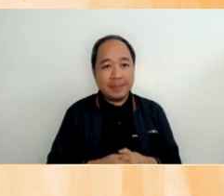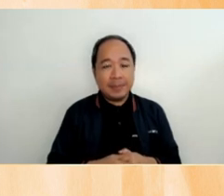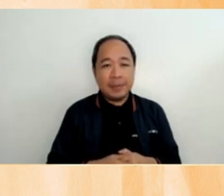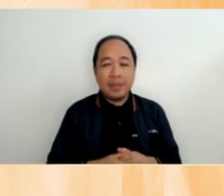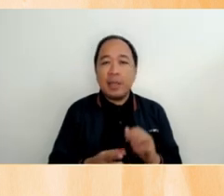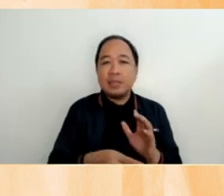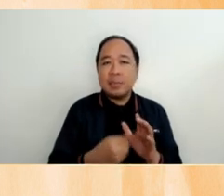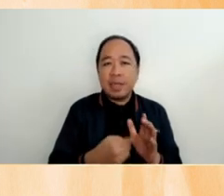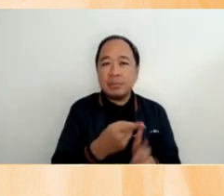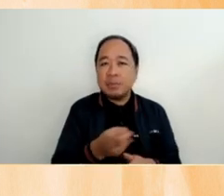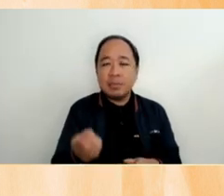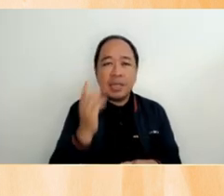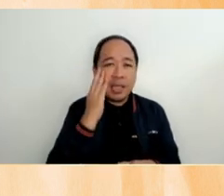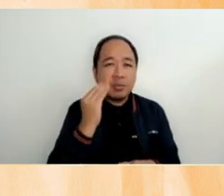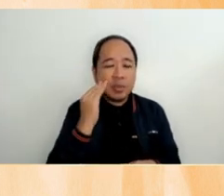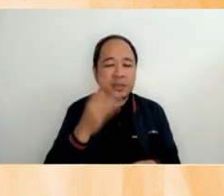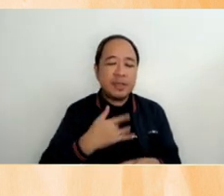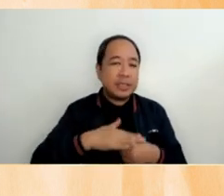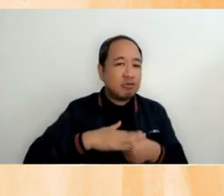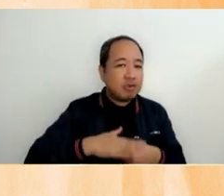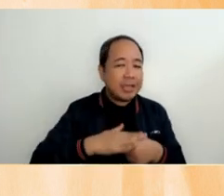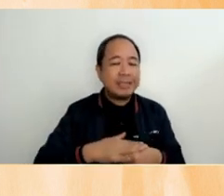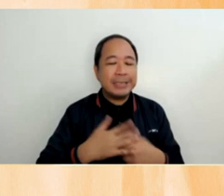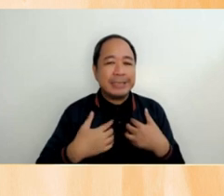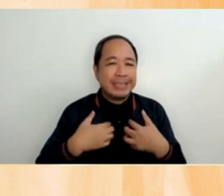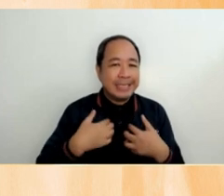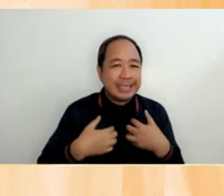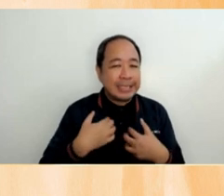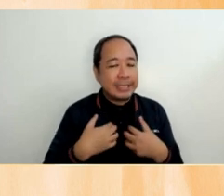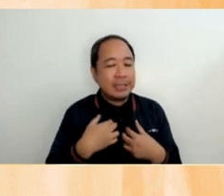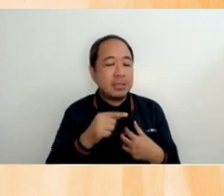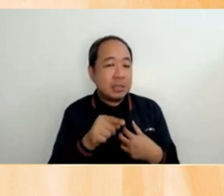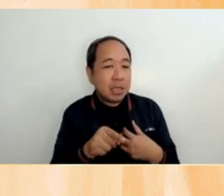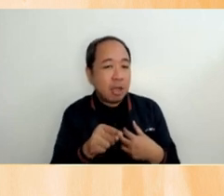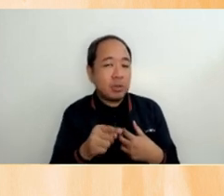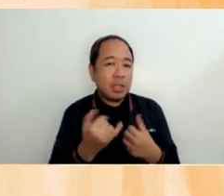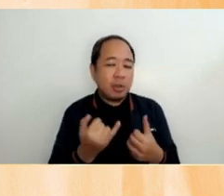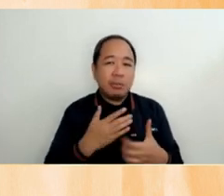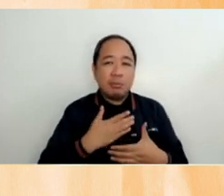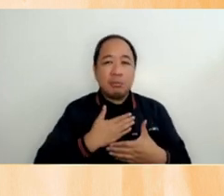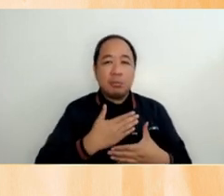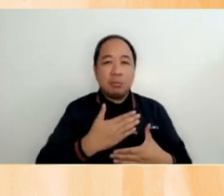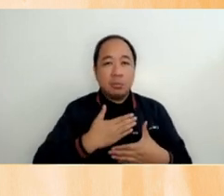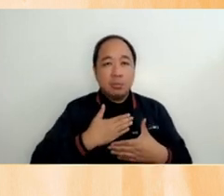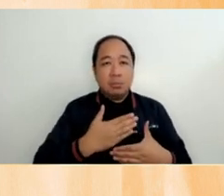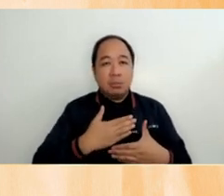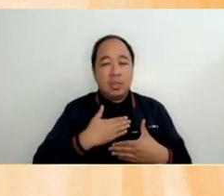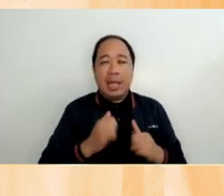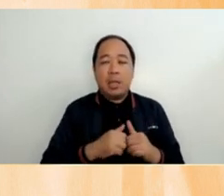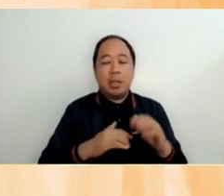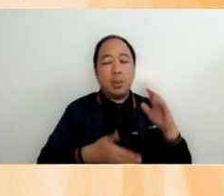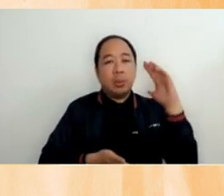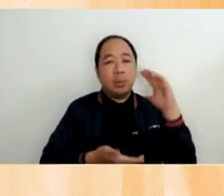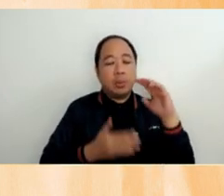There are times when we all experience feelings of stress or anxiety. In these moments, you can use your breath to help calm